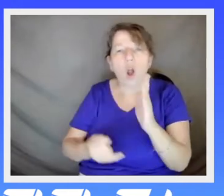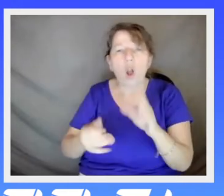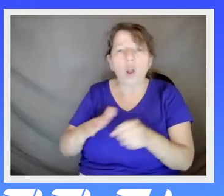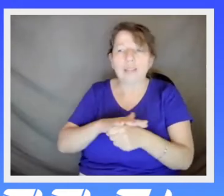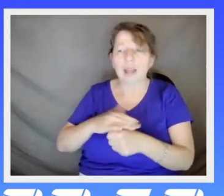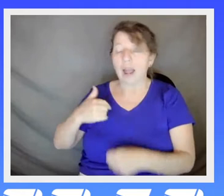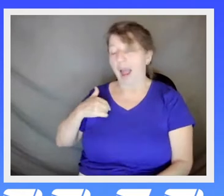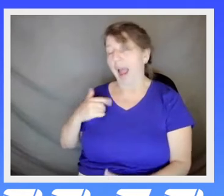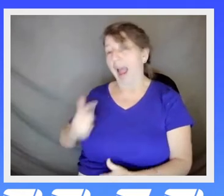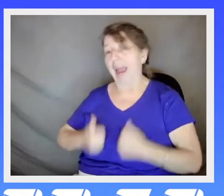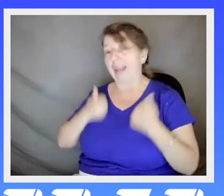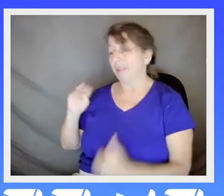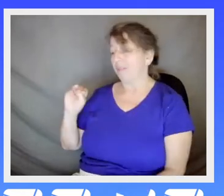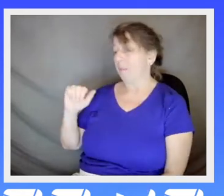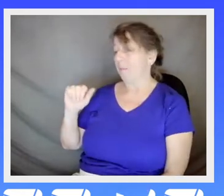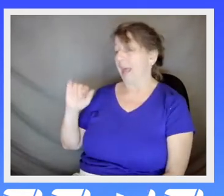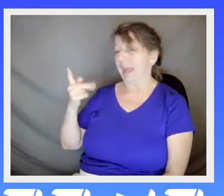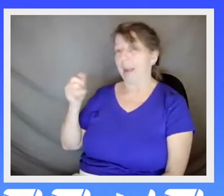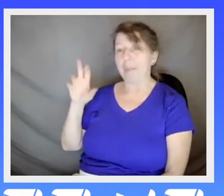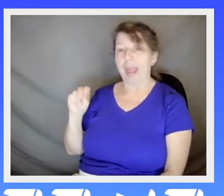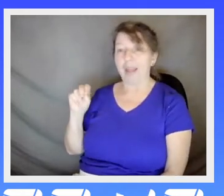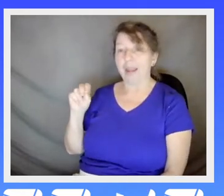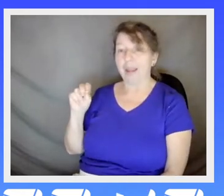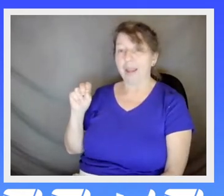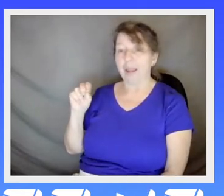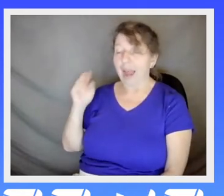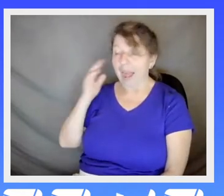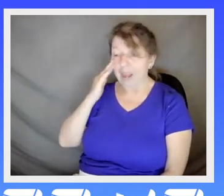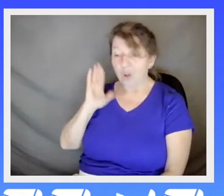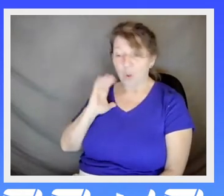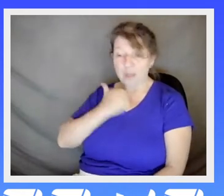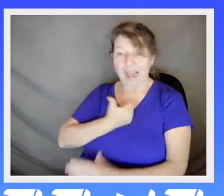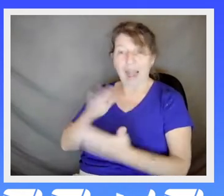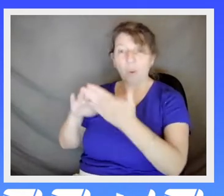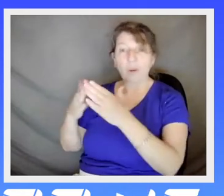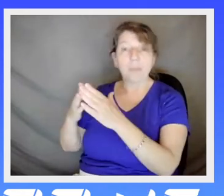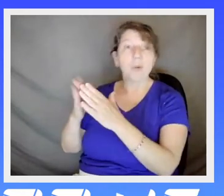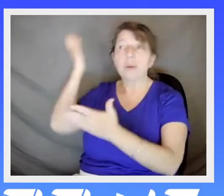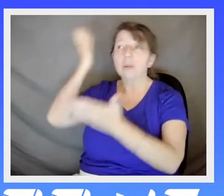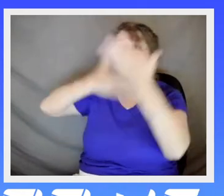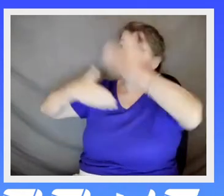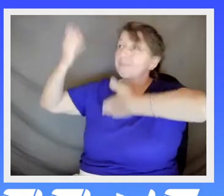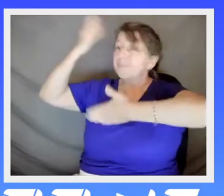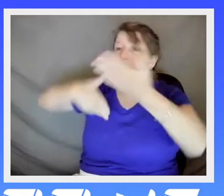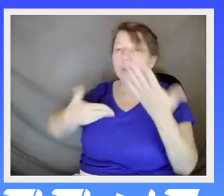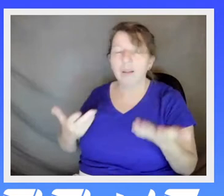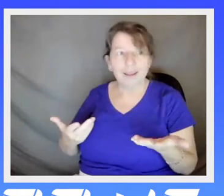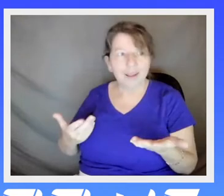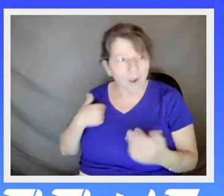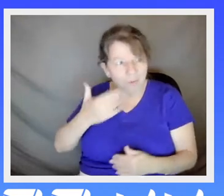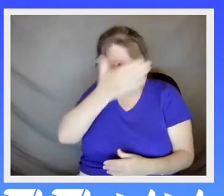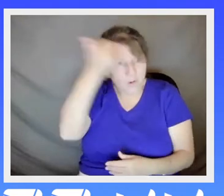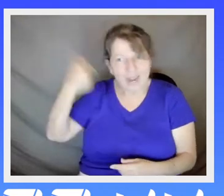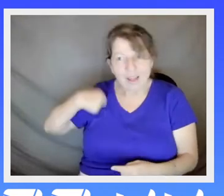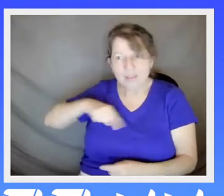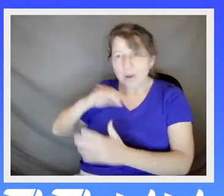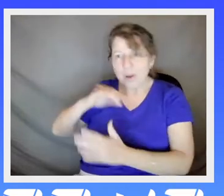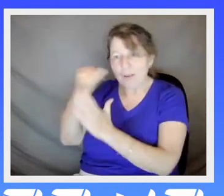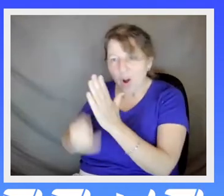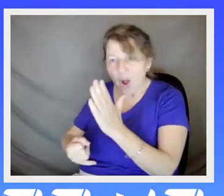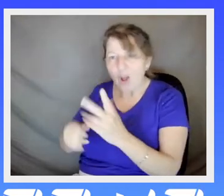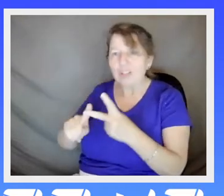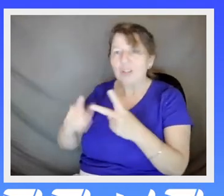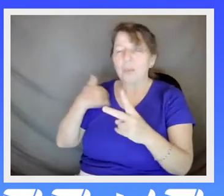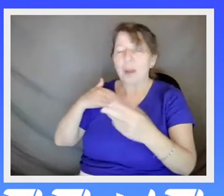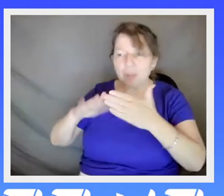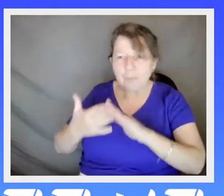Mattapan, and it's shocking to me how this community is left out of some of the placemaking conversations within the arts and culture community within the city of Boston. So we